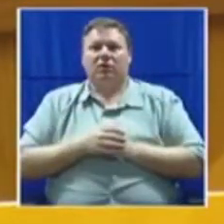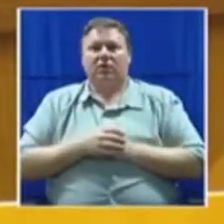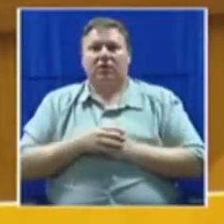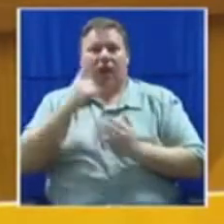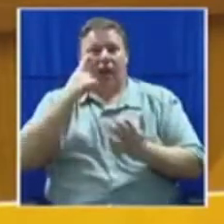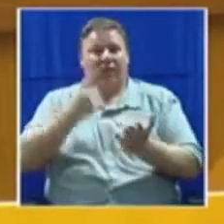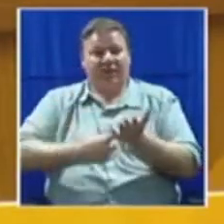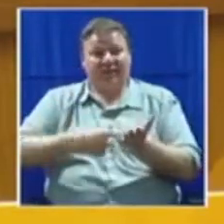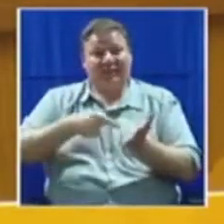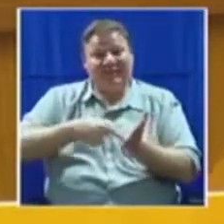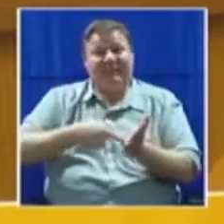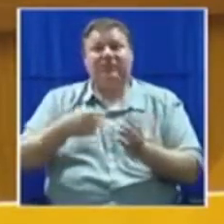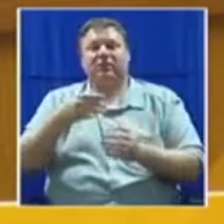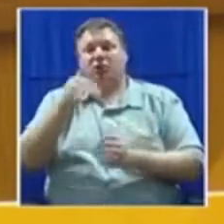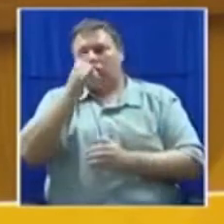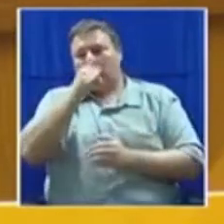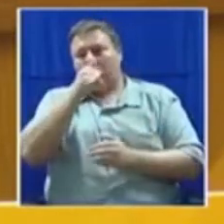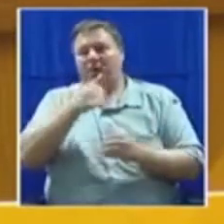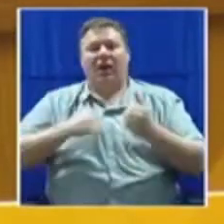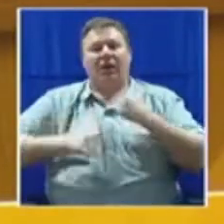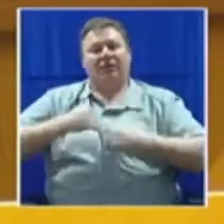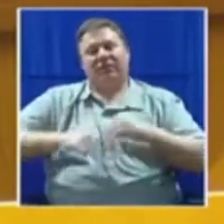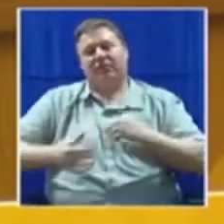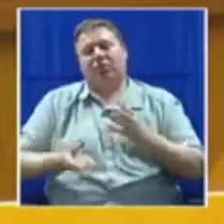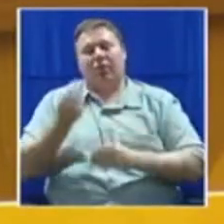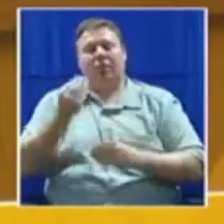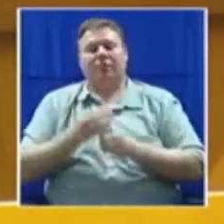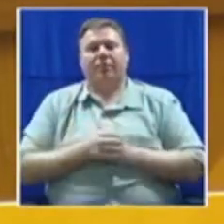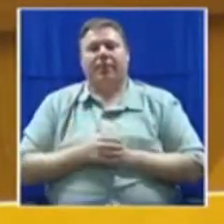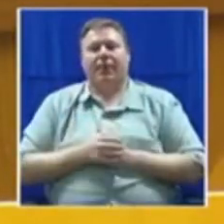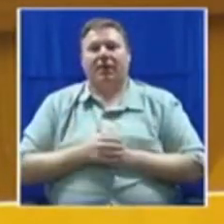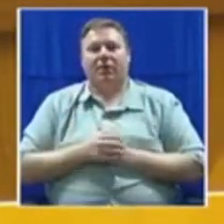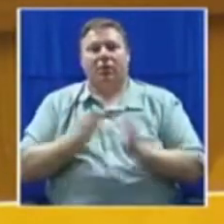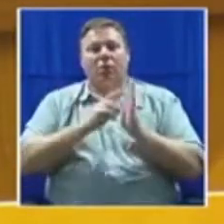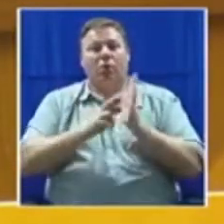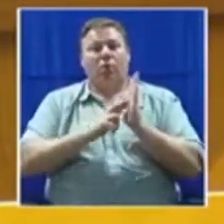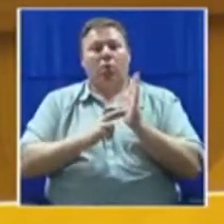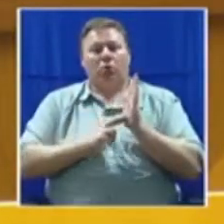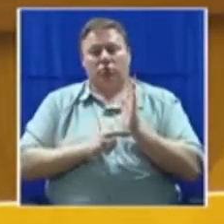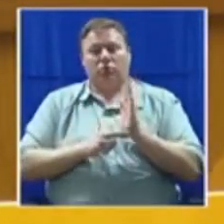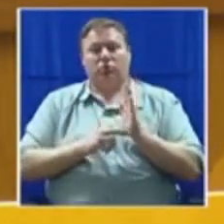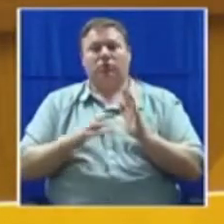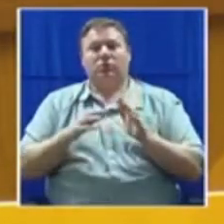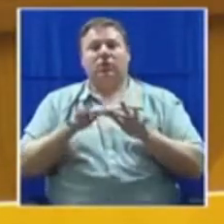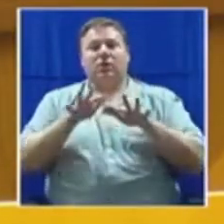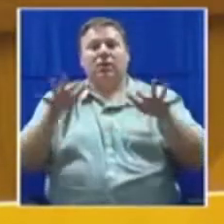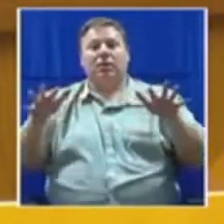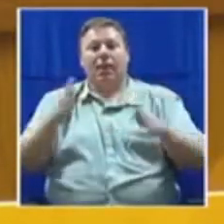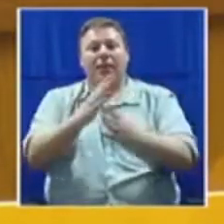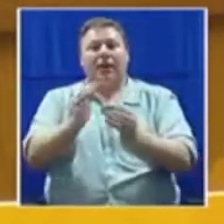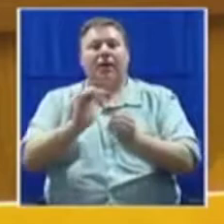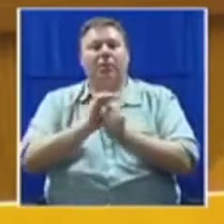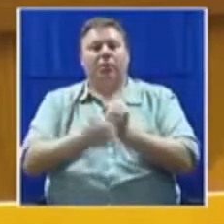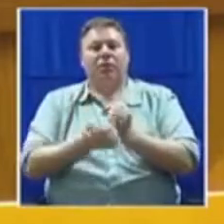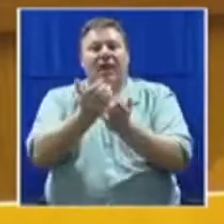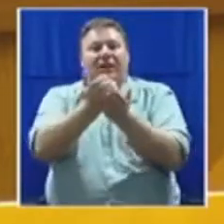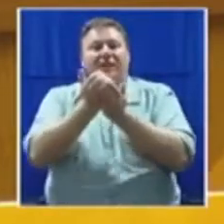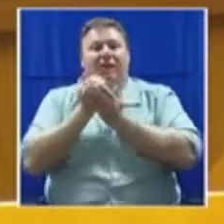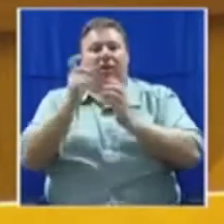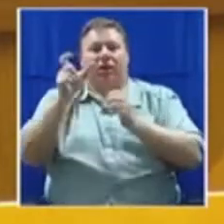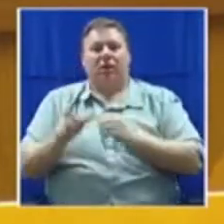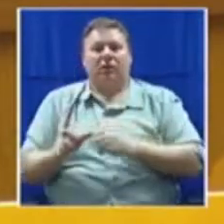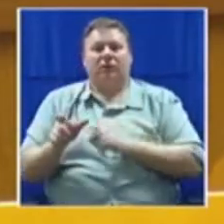criminality. As for the report of the Public Protector, honorable members may know that this matter has